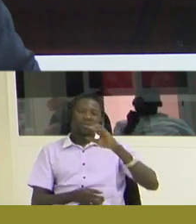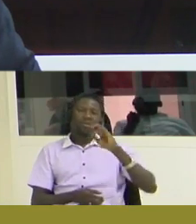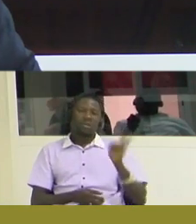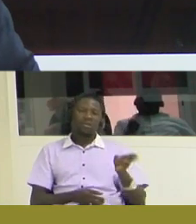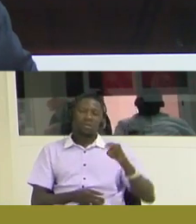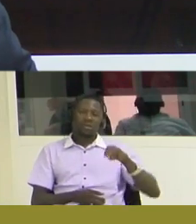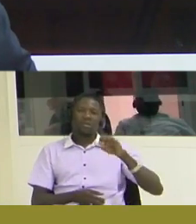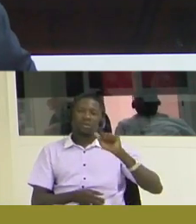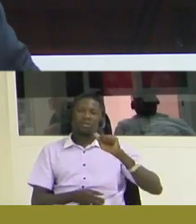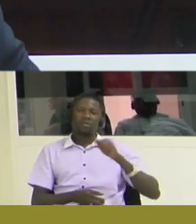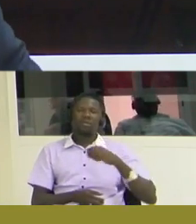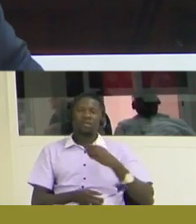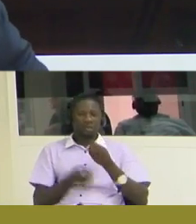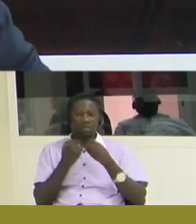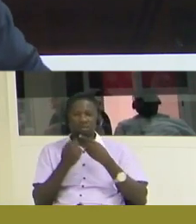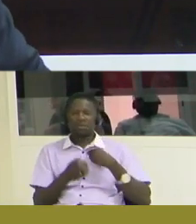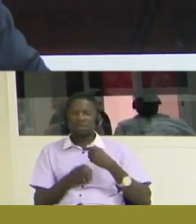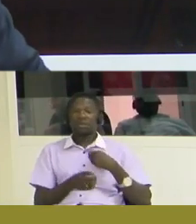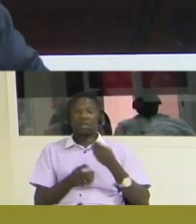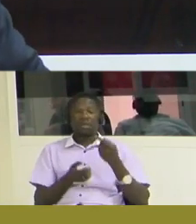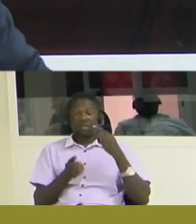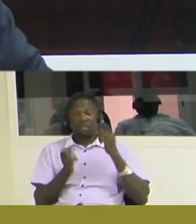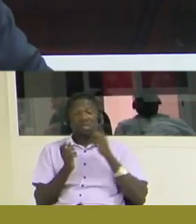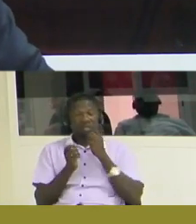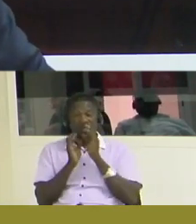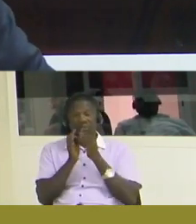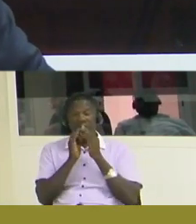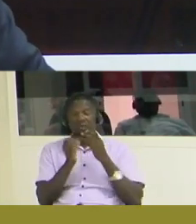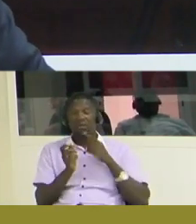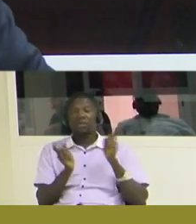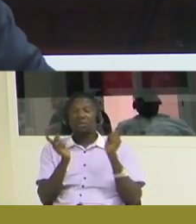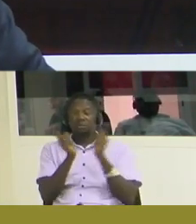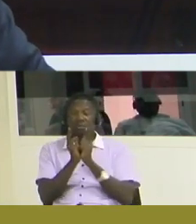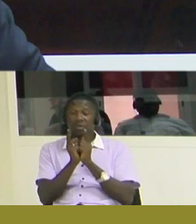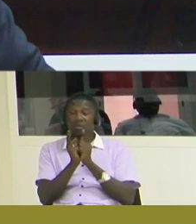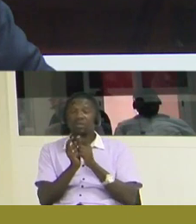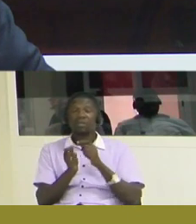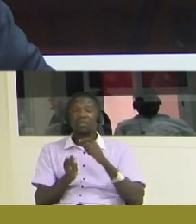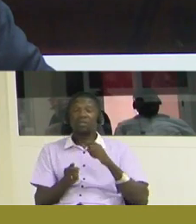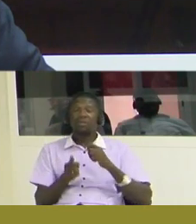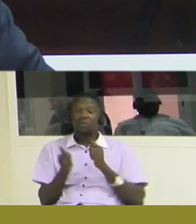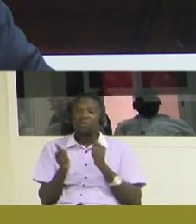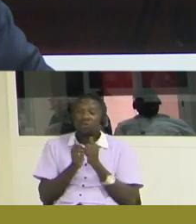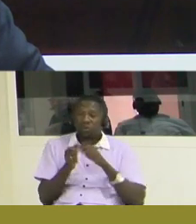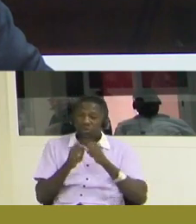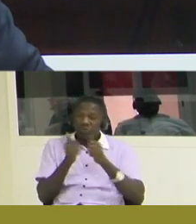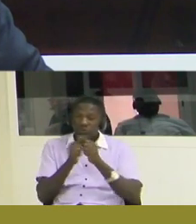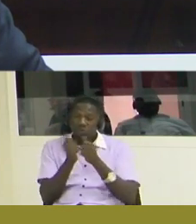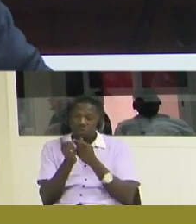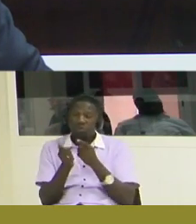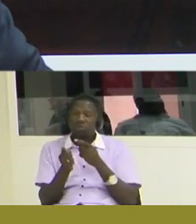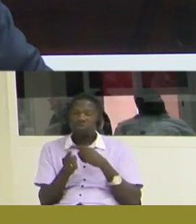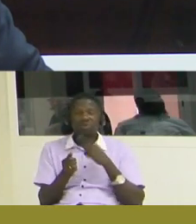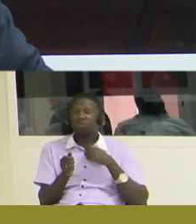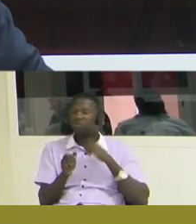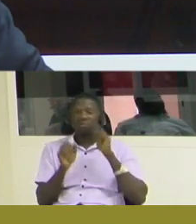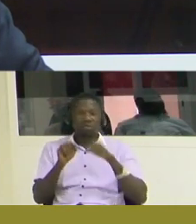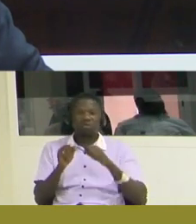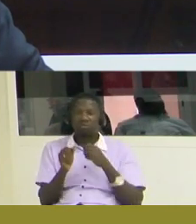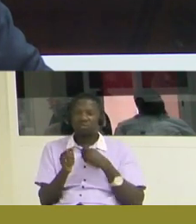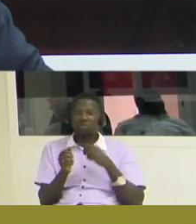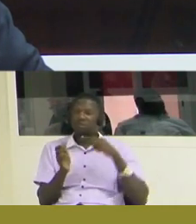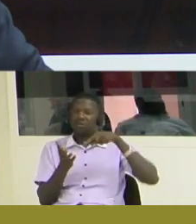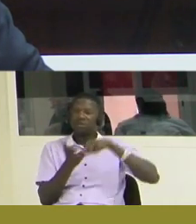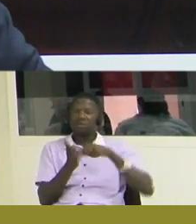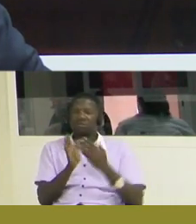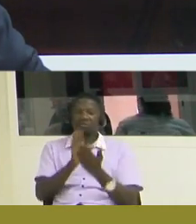Tasya man Cisco I could be some una mala to howl at moon MC Jam even said that when we met at a supermarket we were he was unable